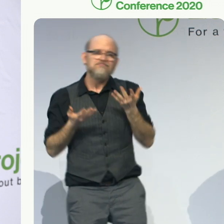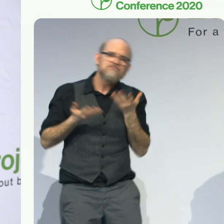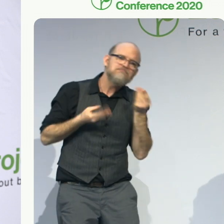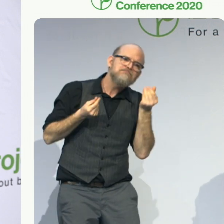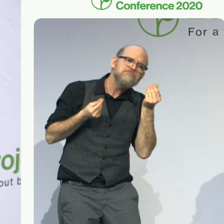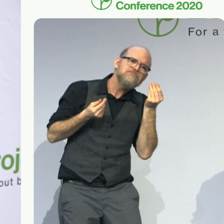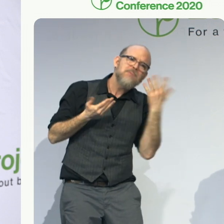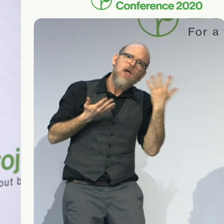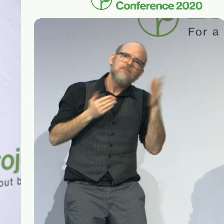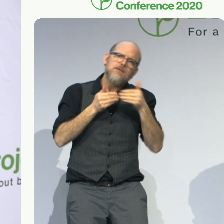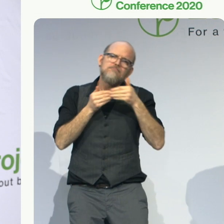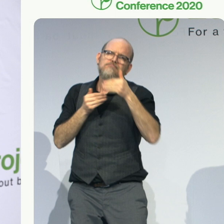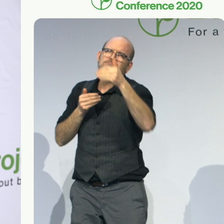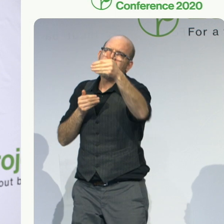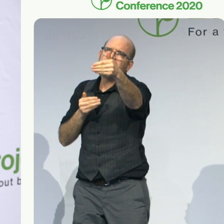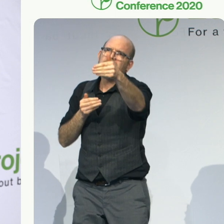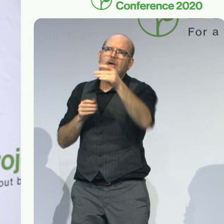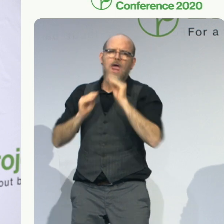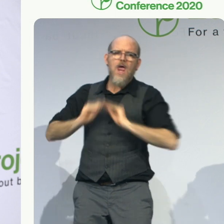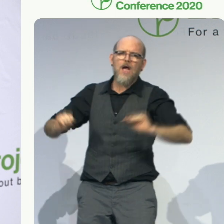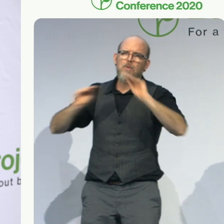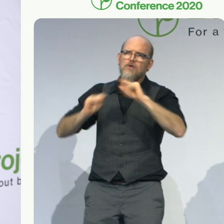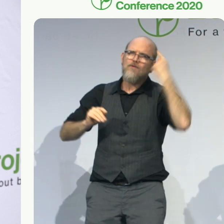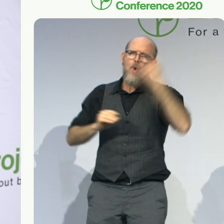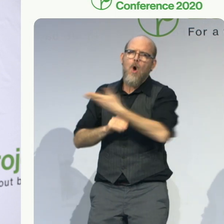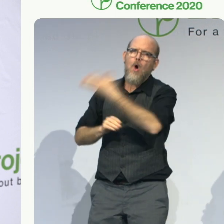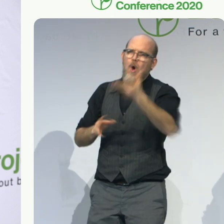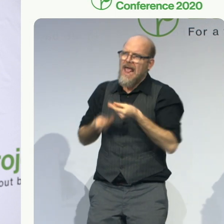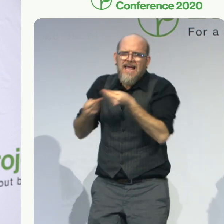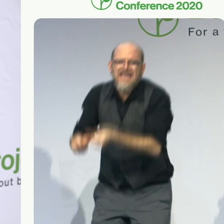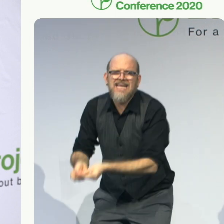all people with disabilities. I thank you all.